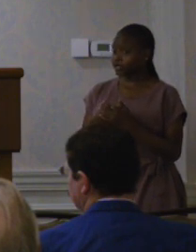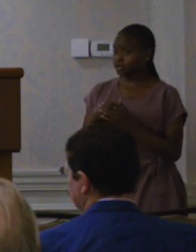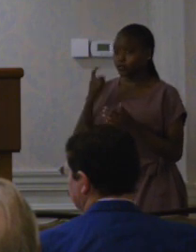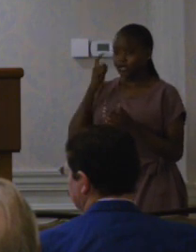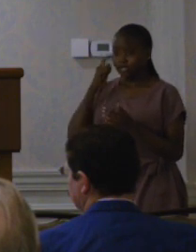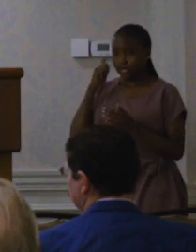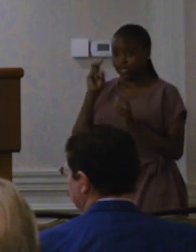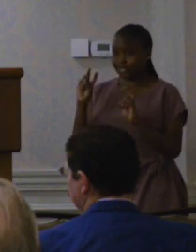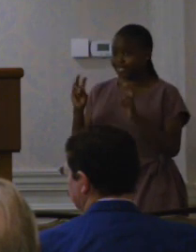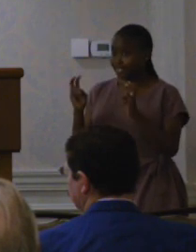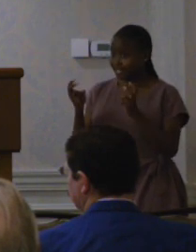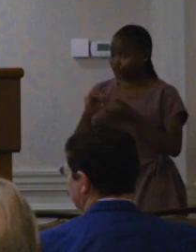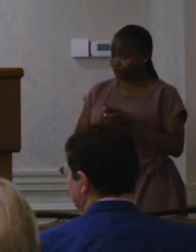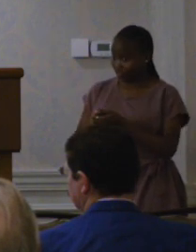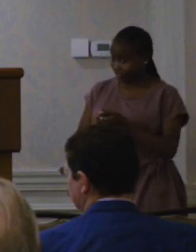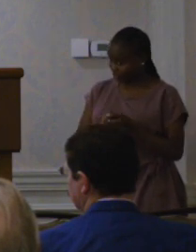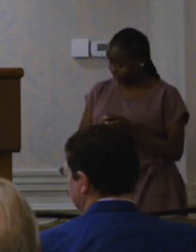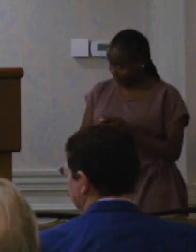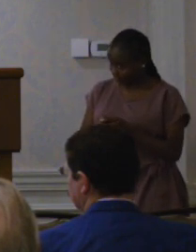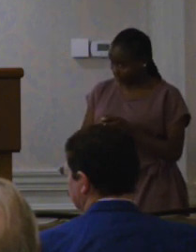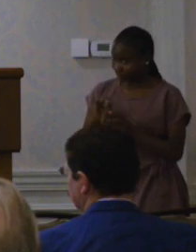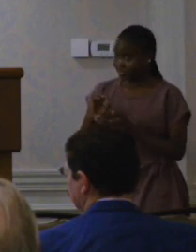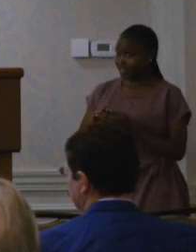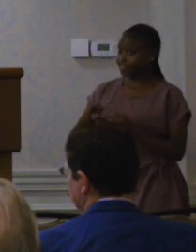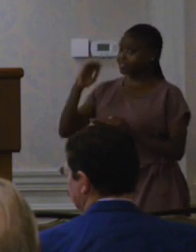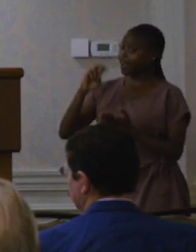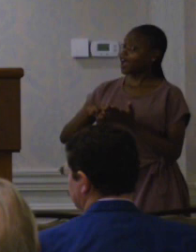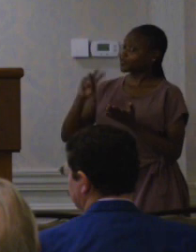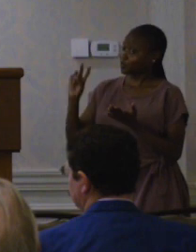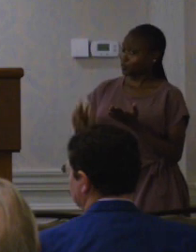there is an issue of engagement and that there is a high dropout.